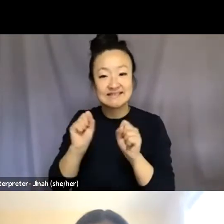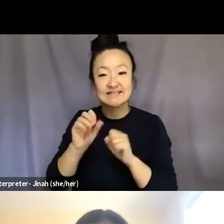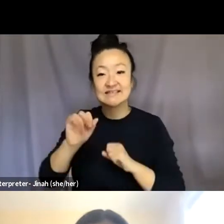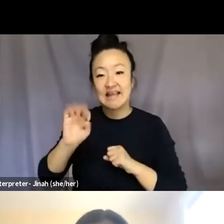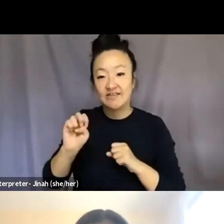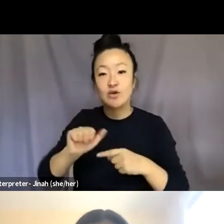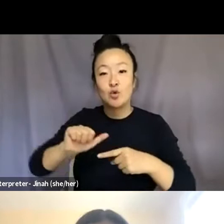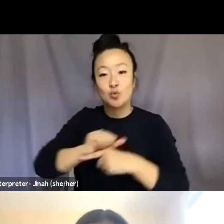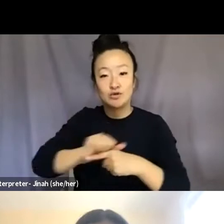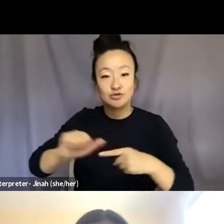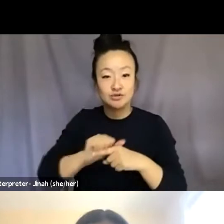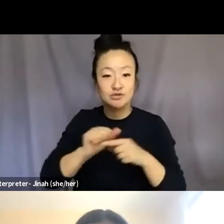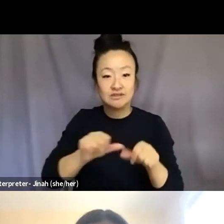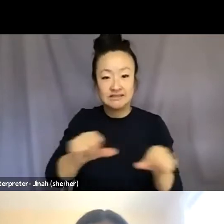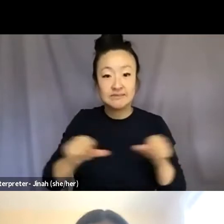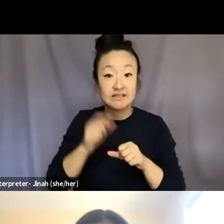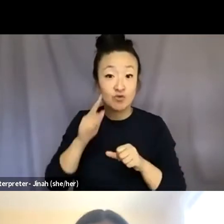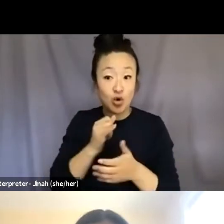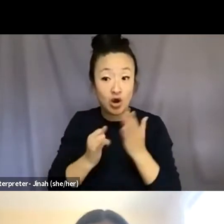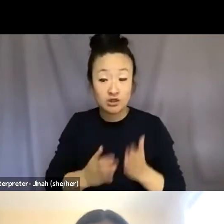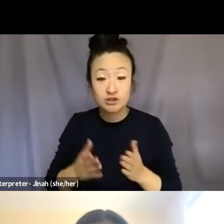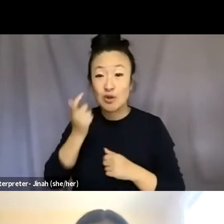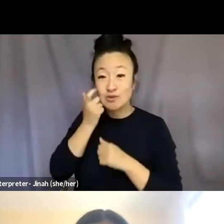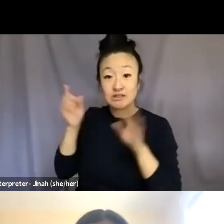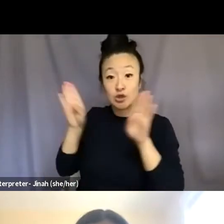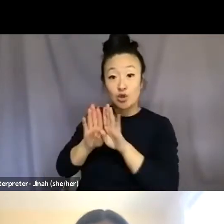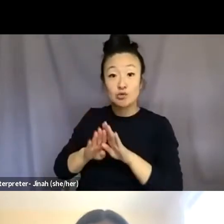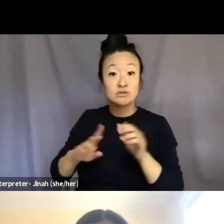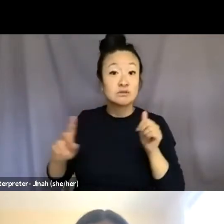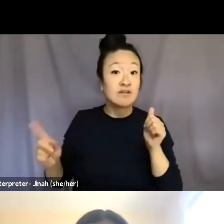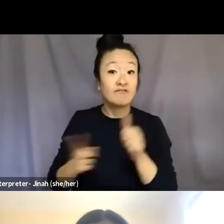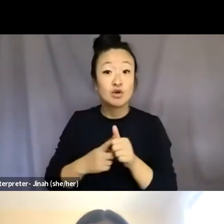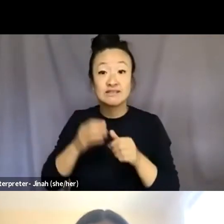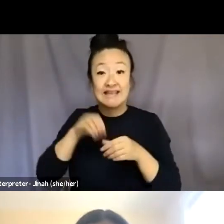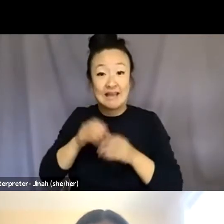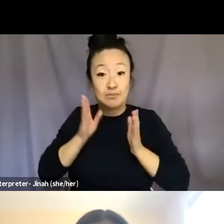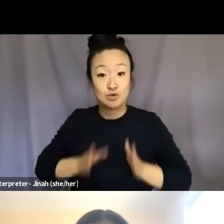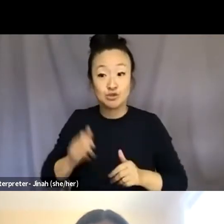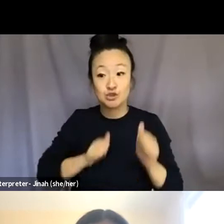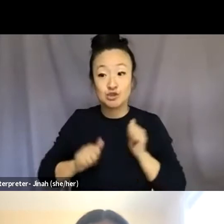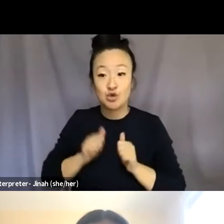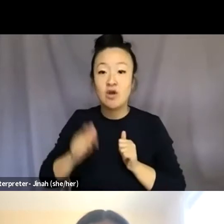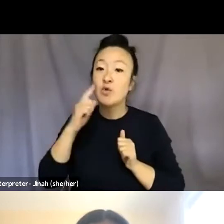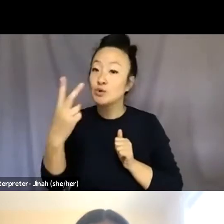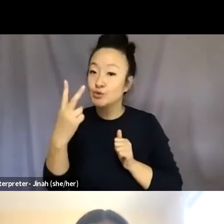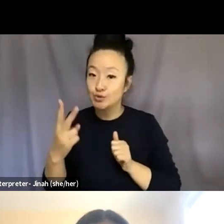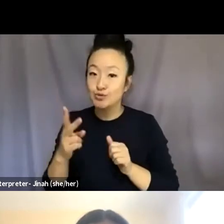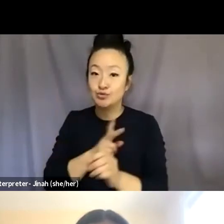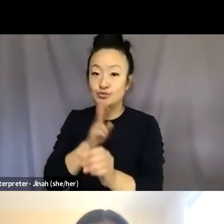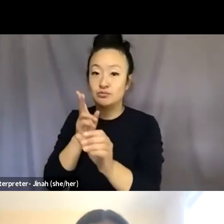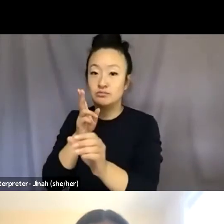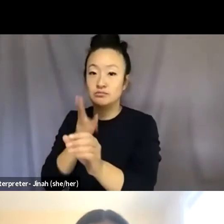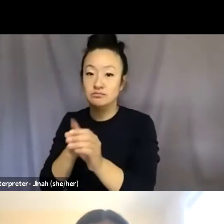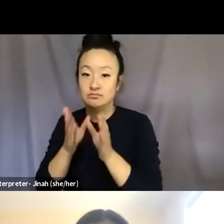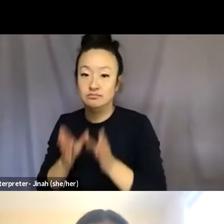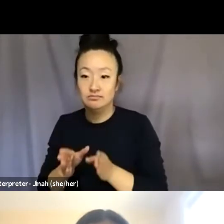our first in-person show, which was for 2 attendees, socially distanced